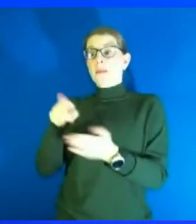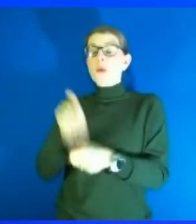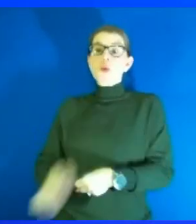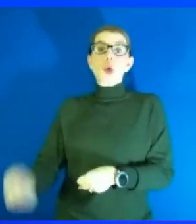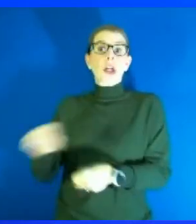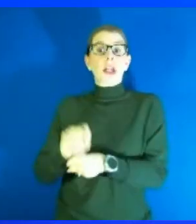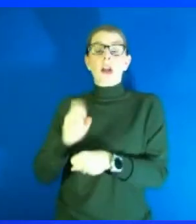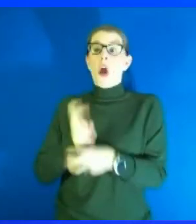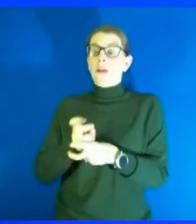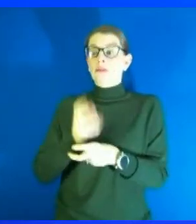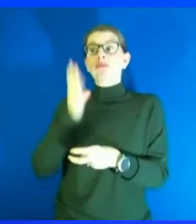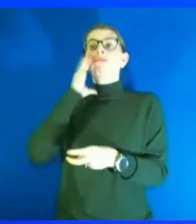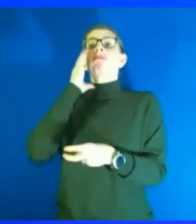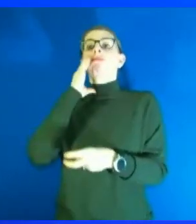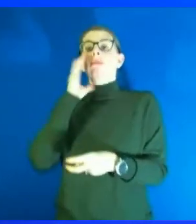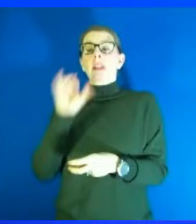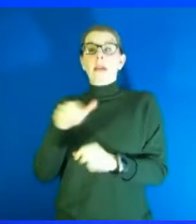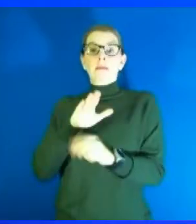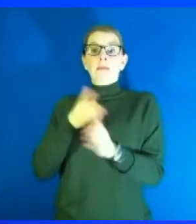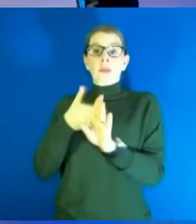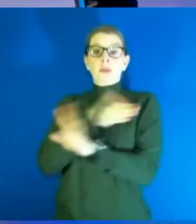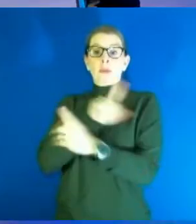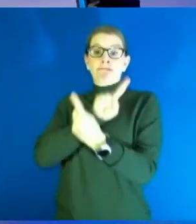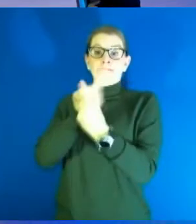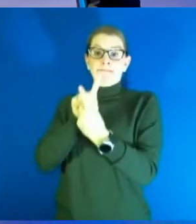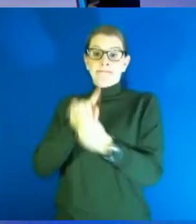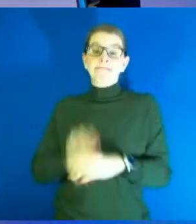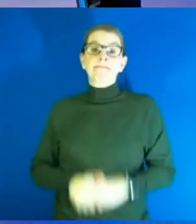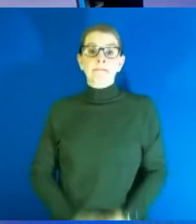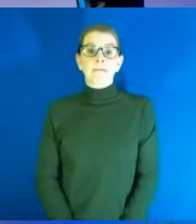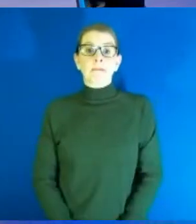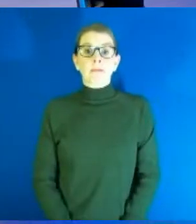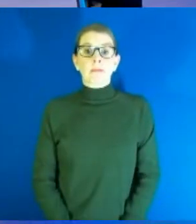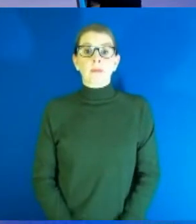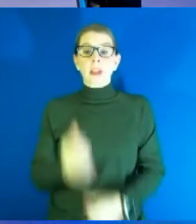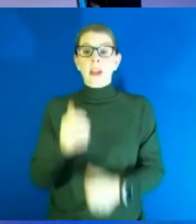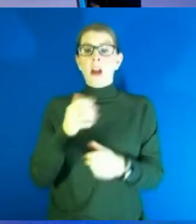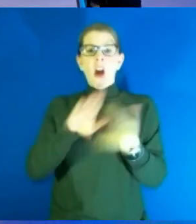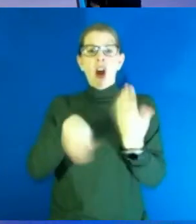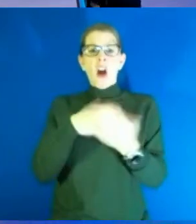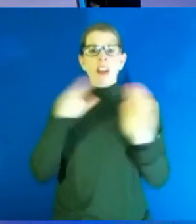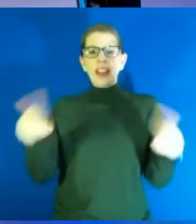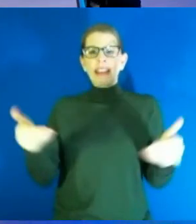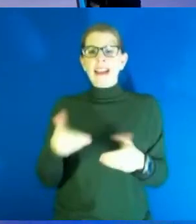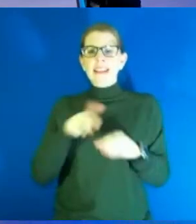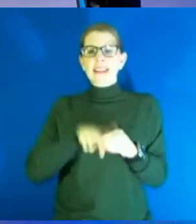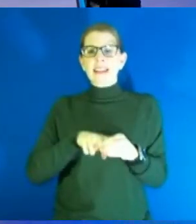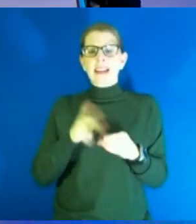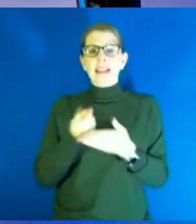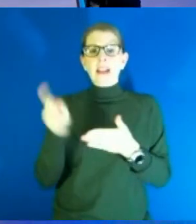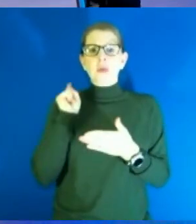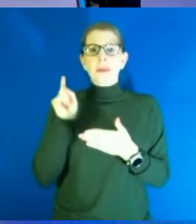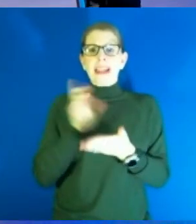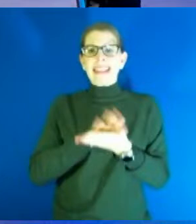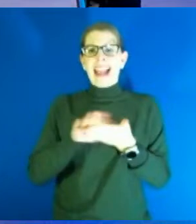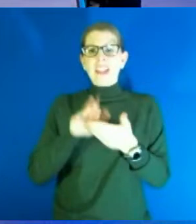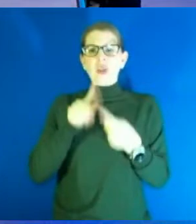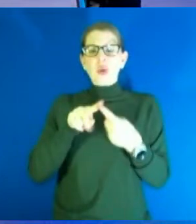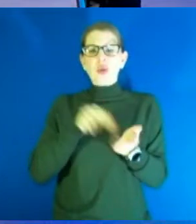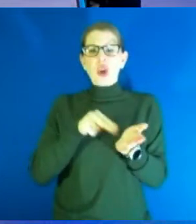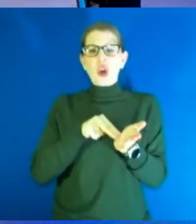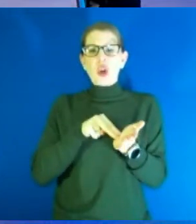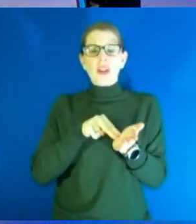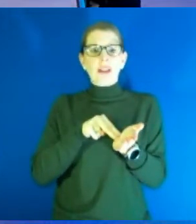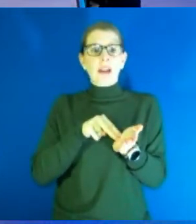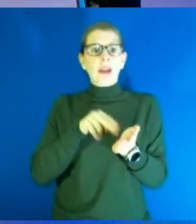hard and they have your best interest in mind. All of our guests that were on last week, I think their final thought was, be nice to your nurses, be kind to your